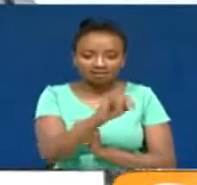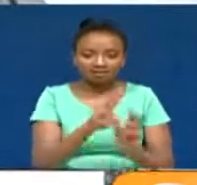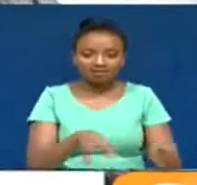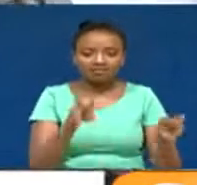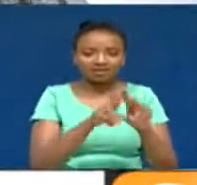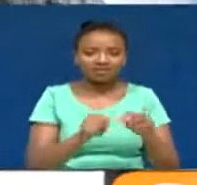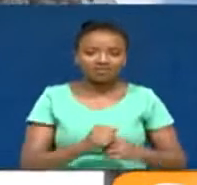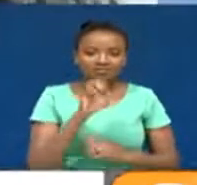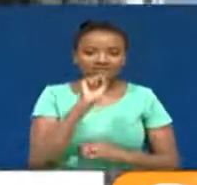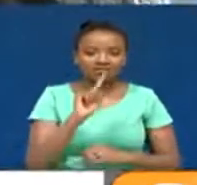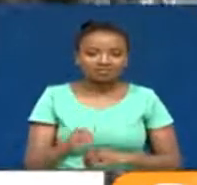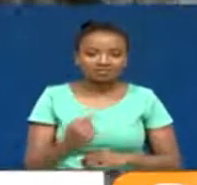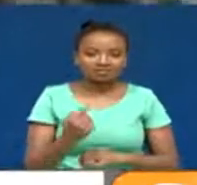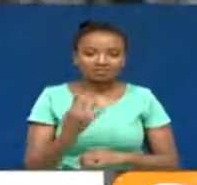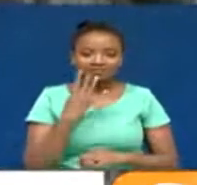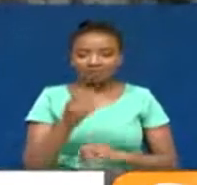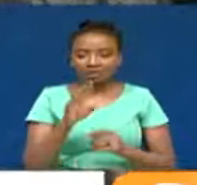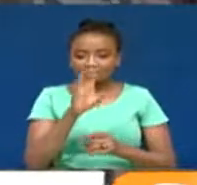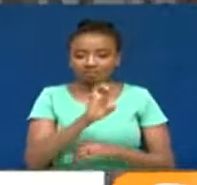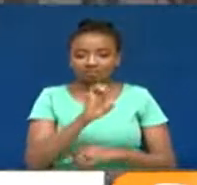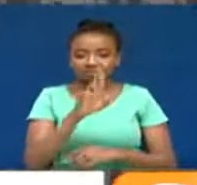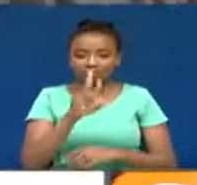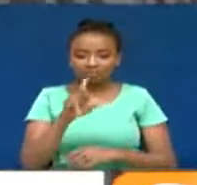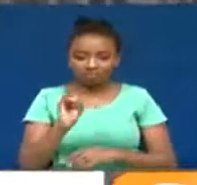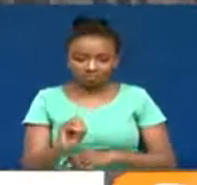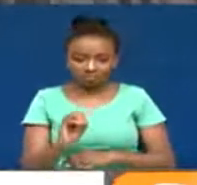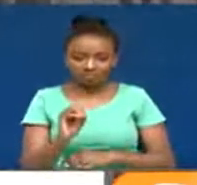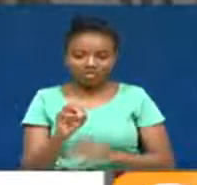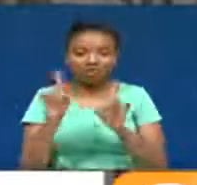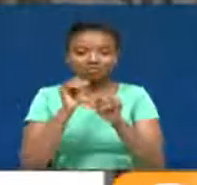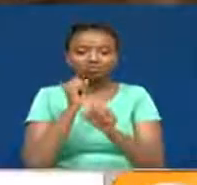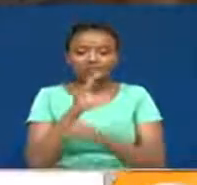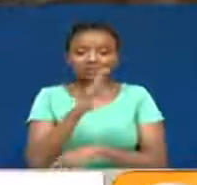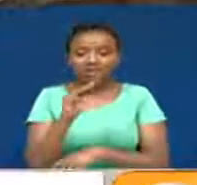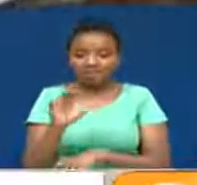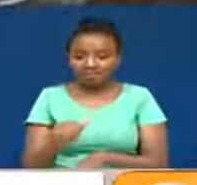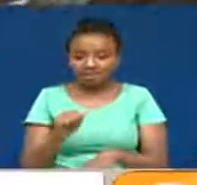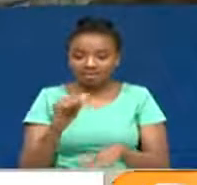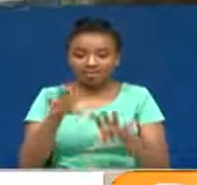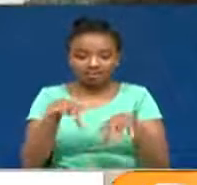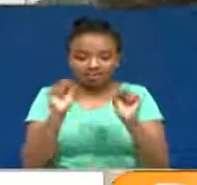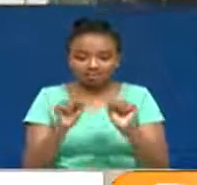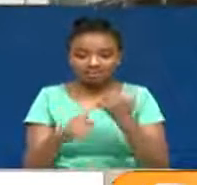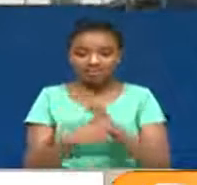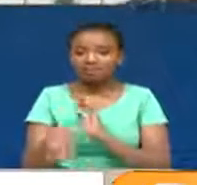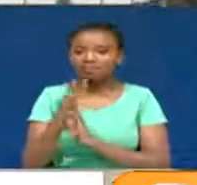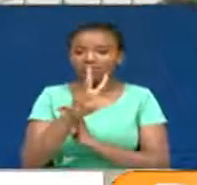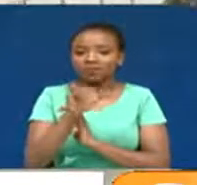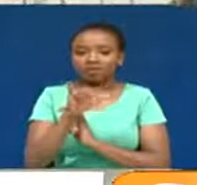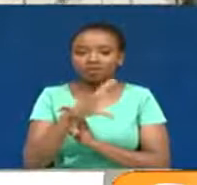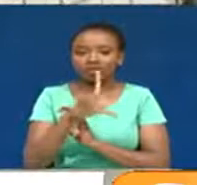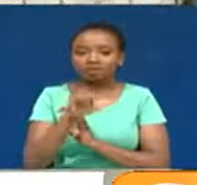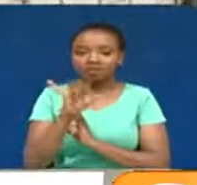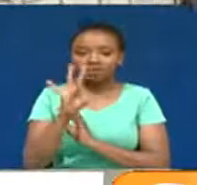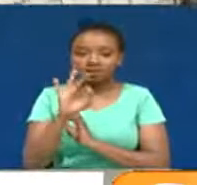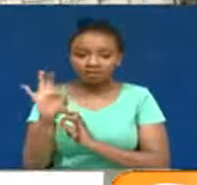1,562 units and is a partnership with the Nairobi County Government. CMA's Chief Executive Officer, Wycliffe Shamia, rooted